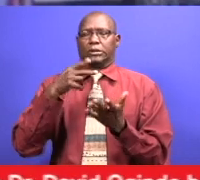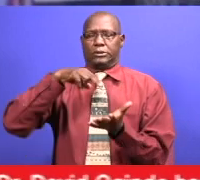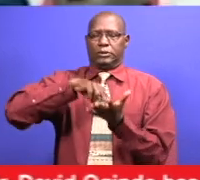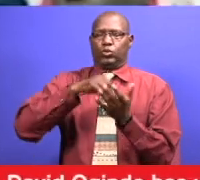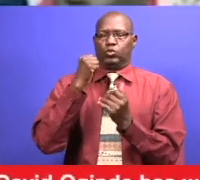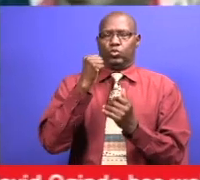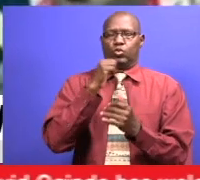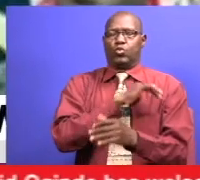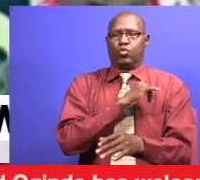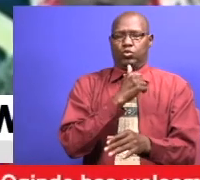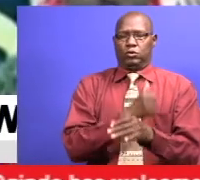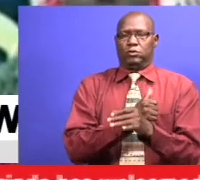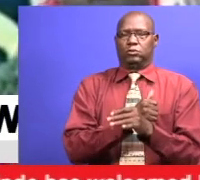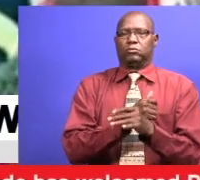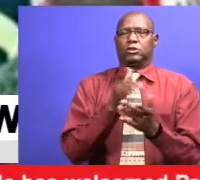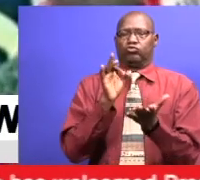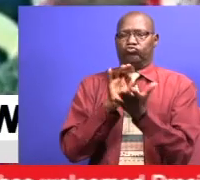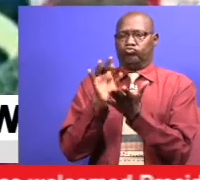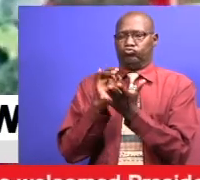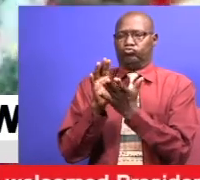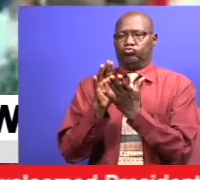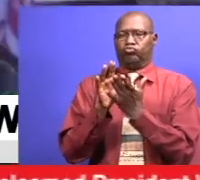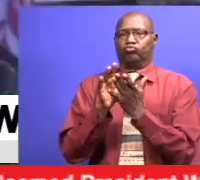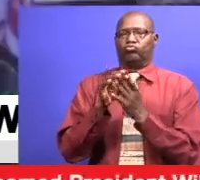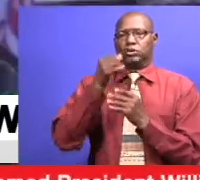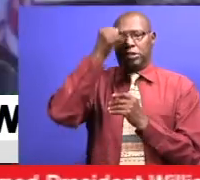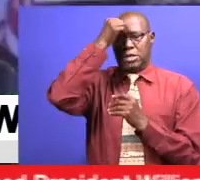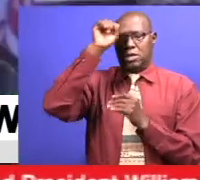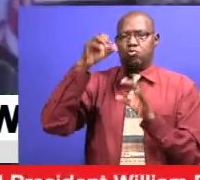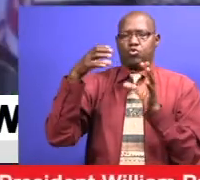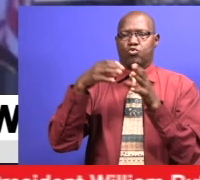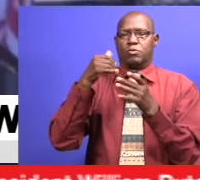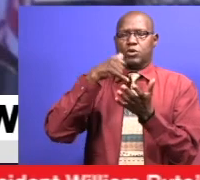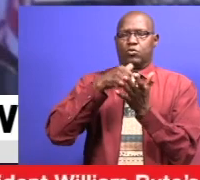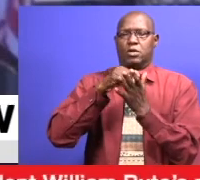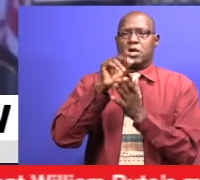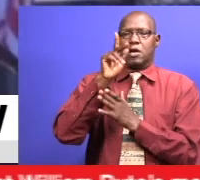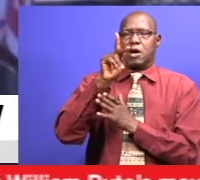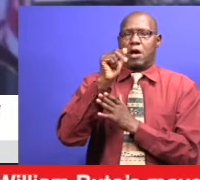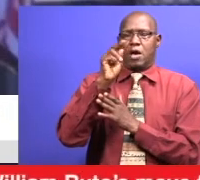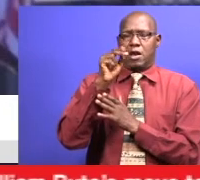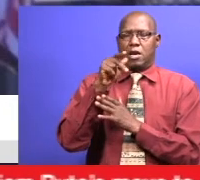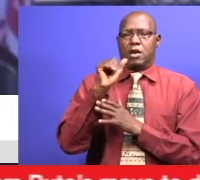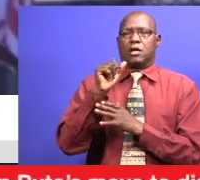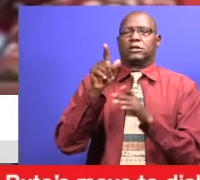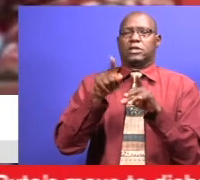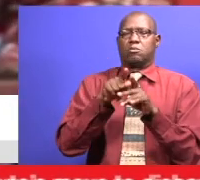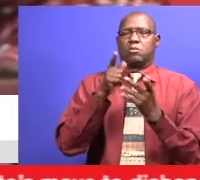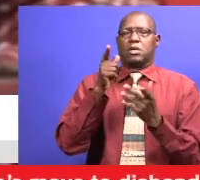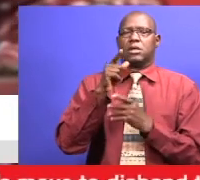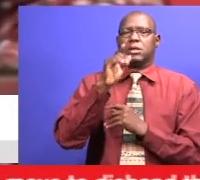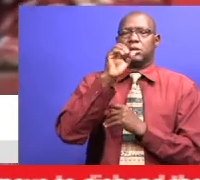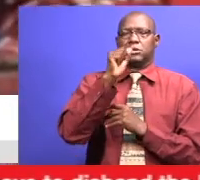party expelled rebel Jubilee party members, including Yala Member of Parliament Kanini Kega and nominated MP Sabina Chege.